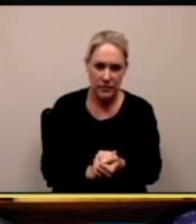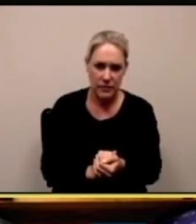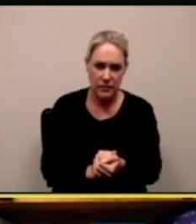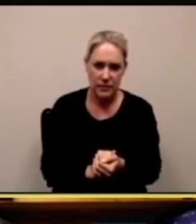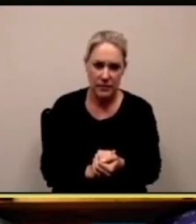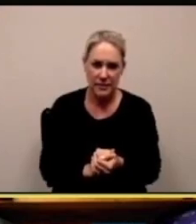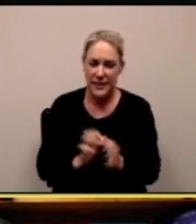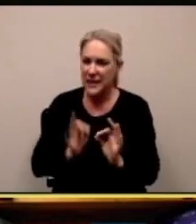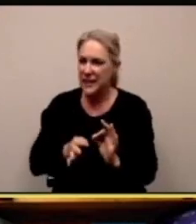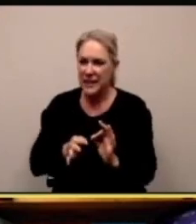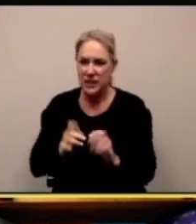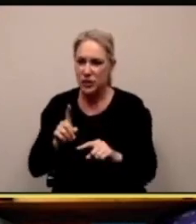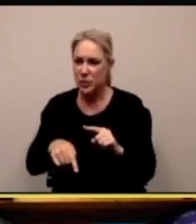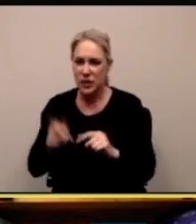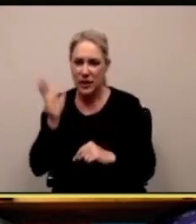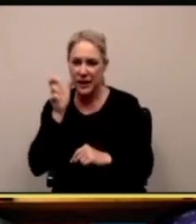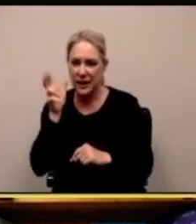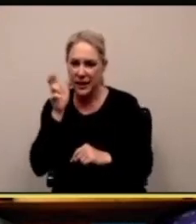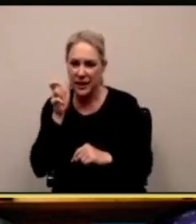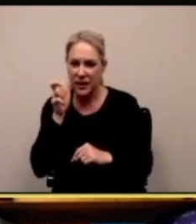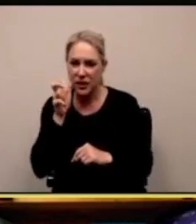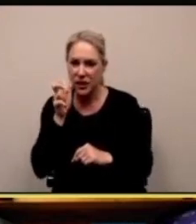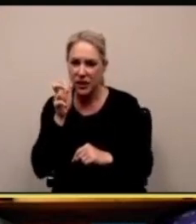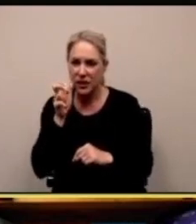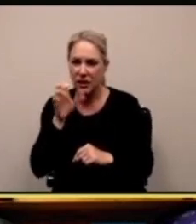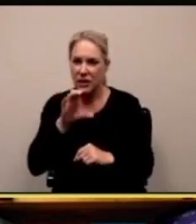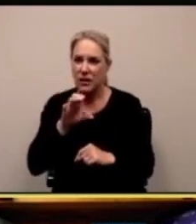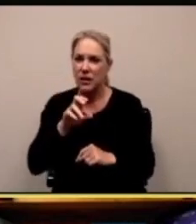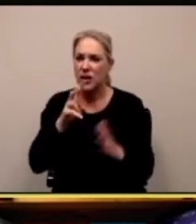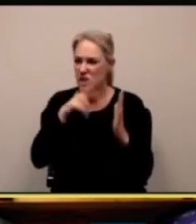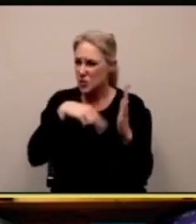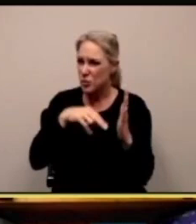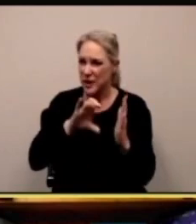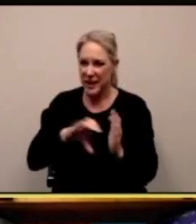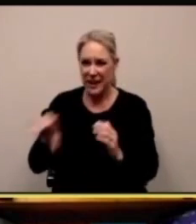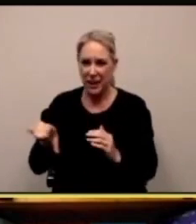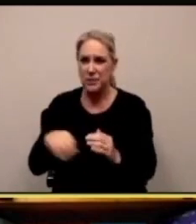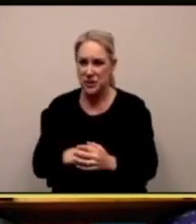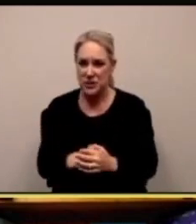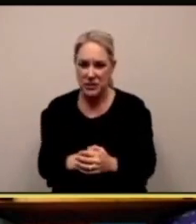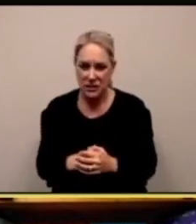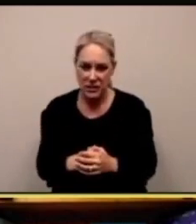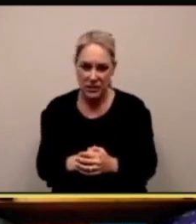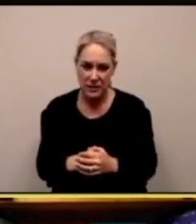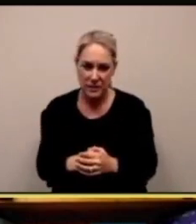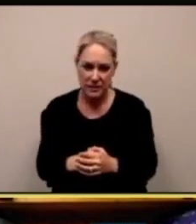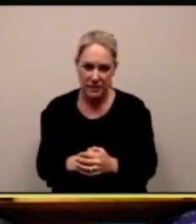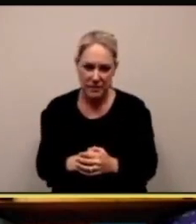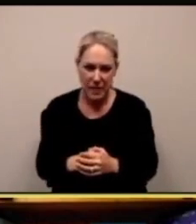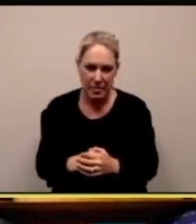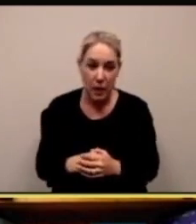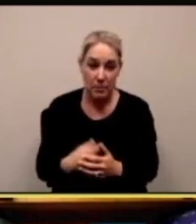In my opinion, I think particularly coding for papas, you look at it, it's very integral